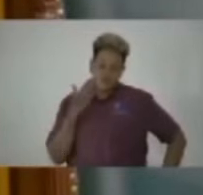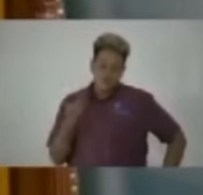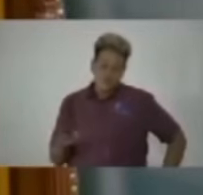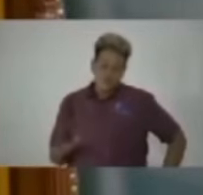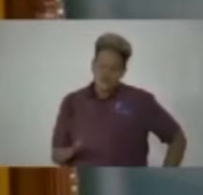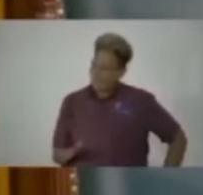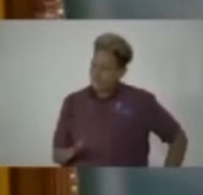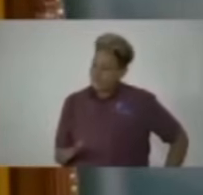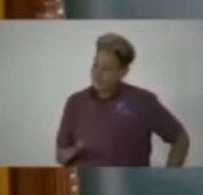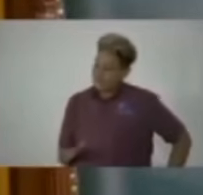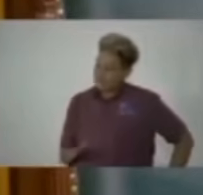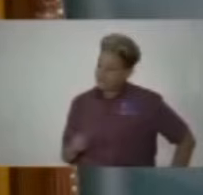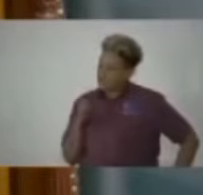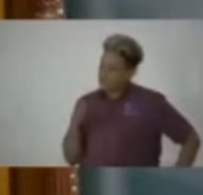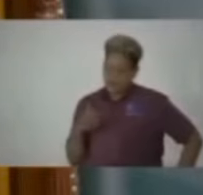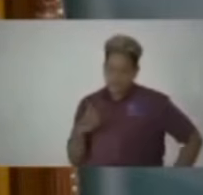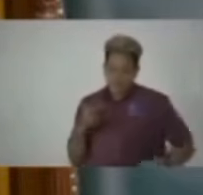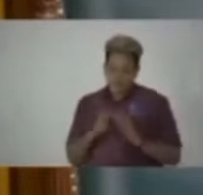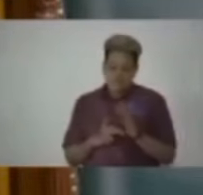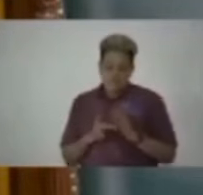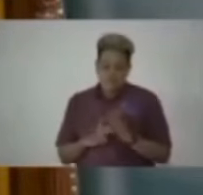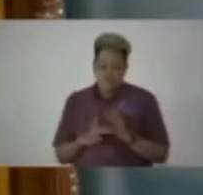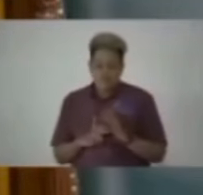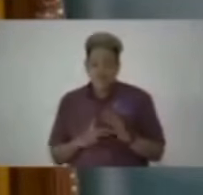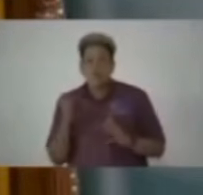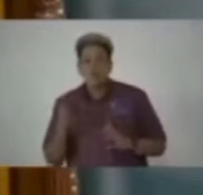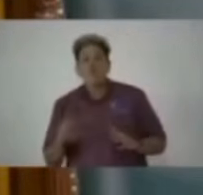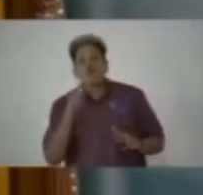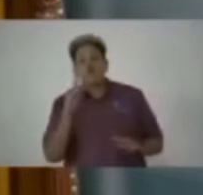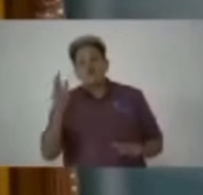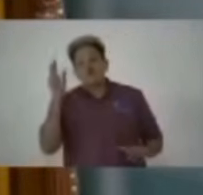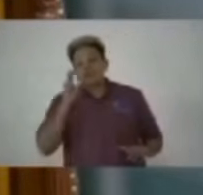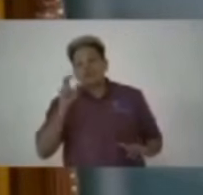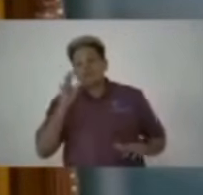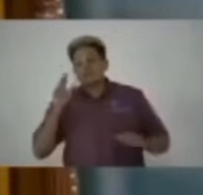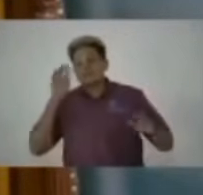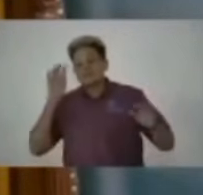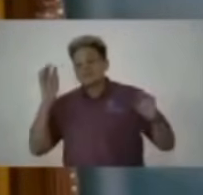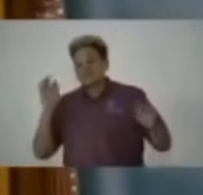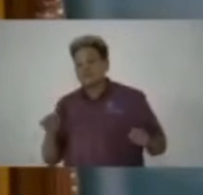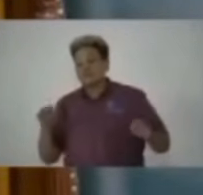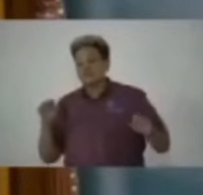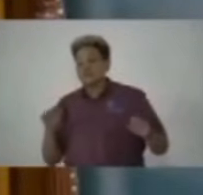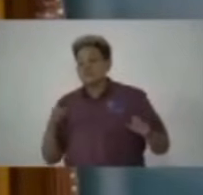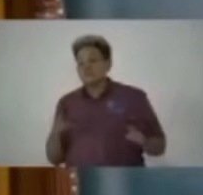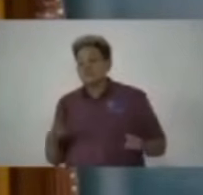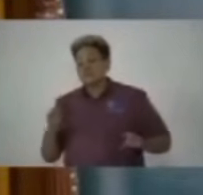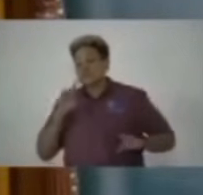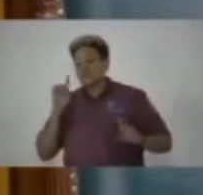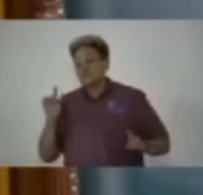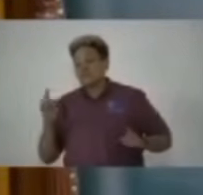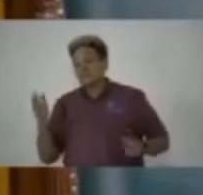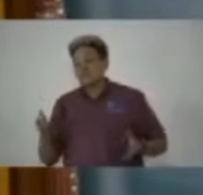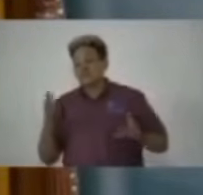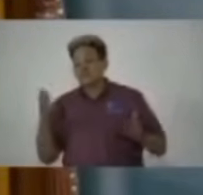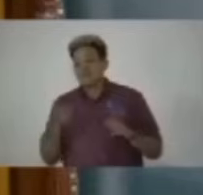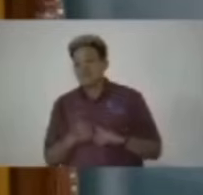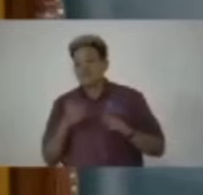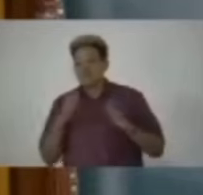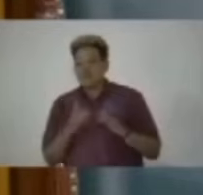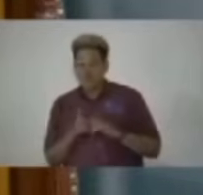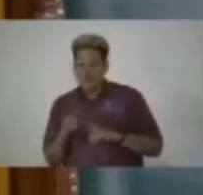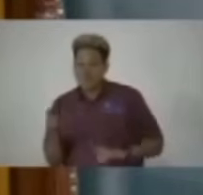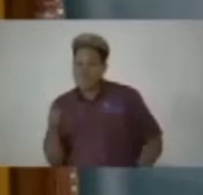know that you have read or listened to the ruling reports submitted in the way